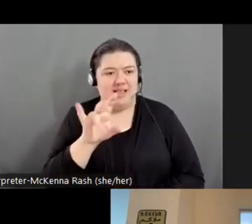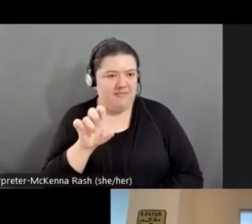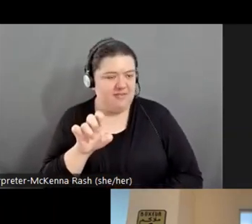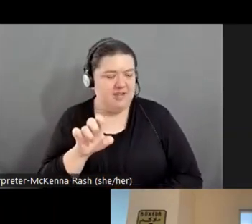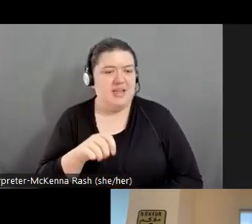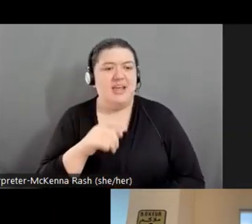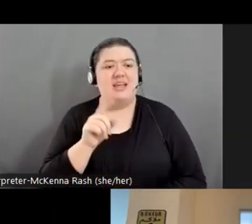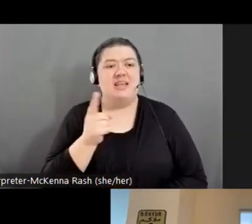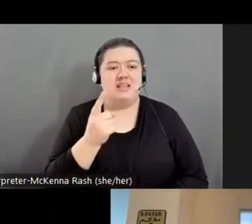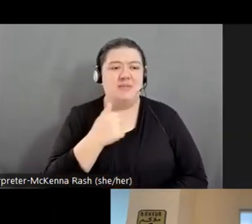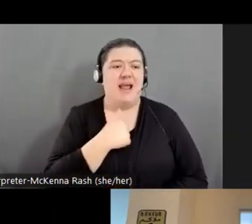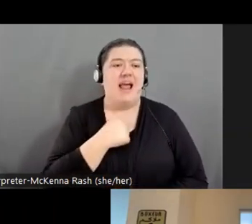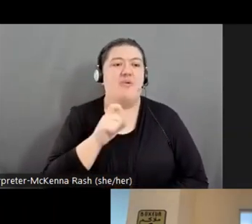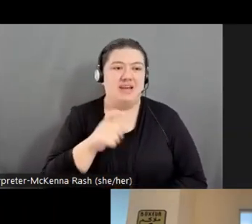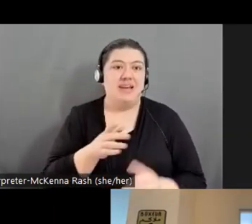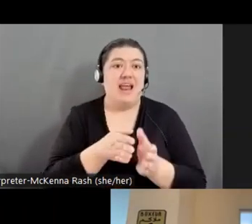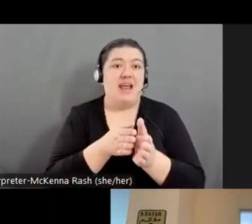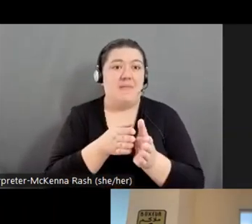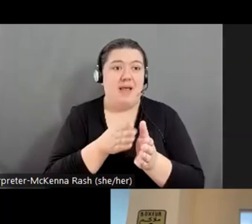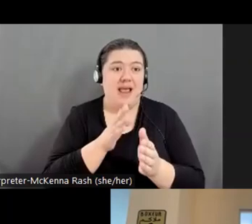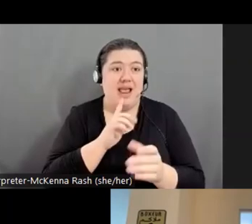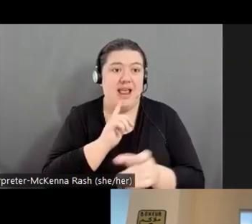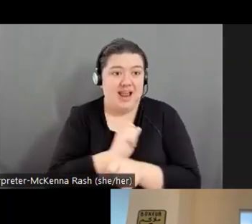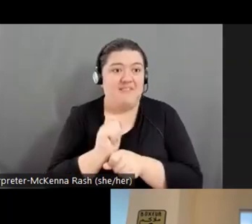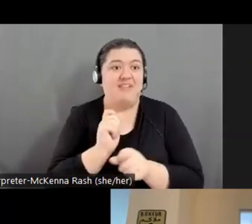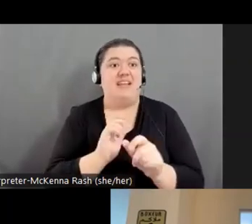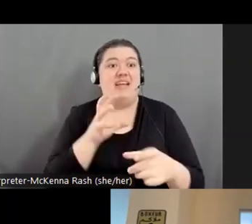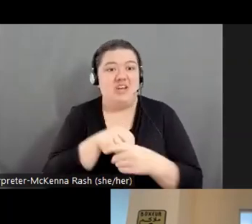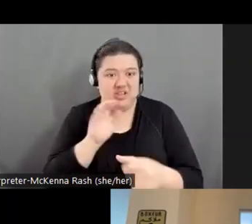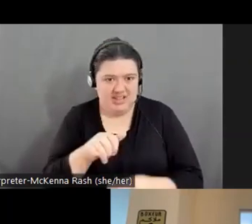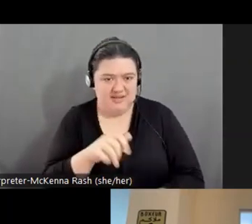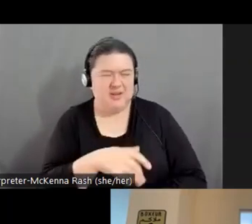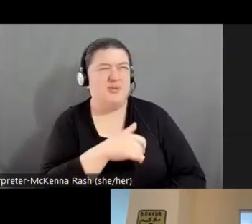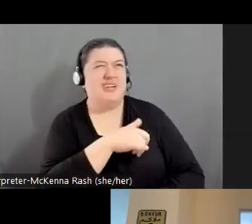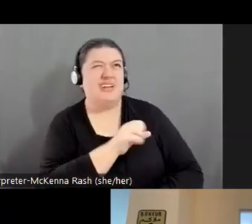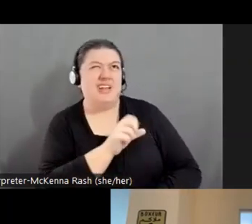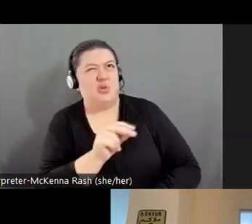have to engage that. Yes and no.